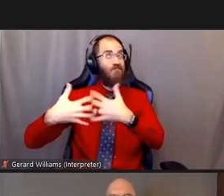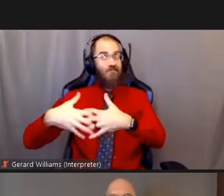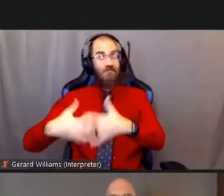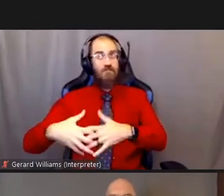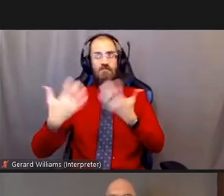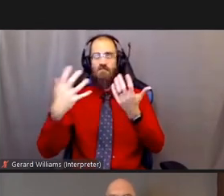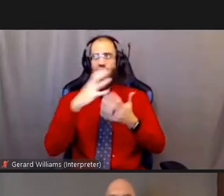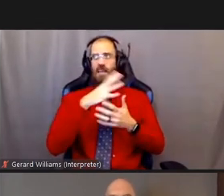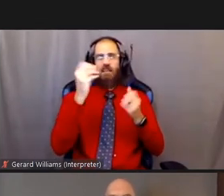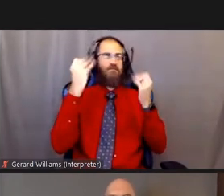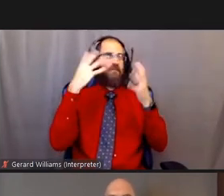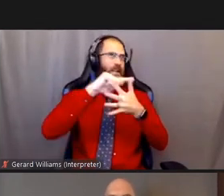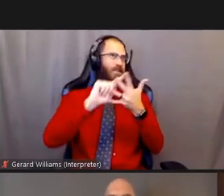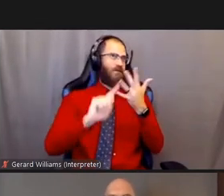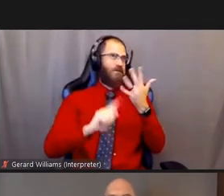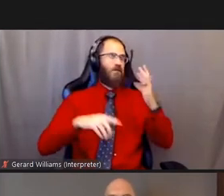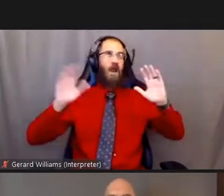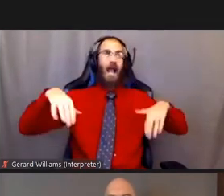So on the next slide,